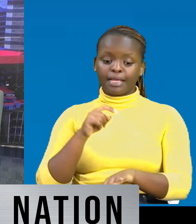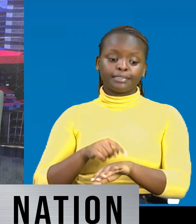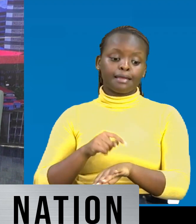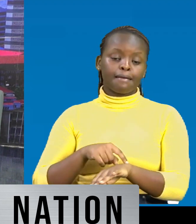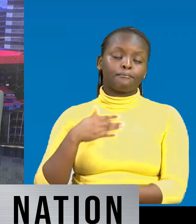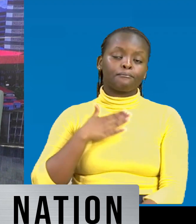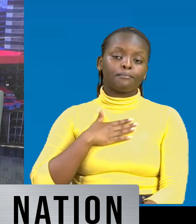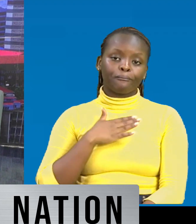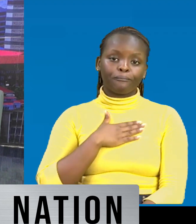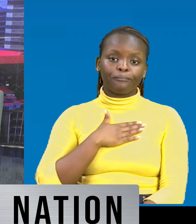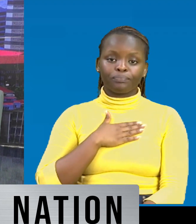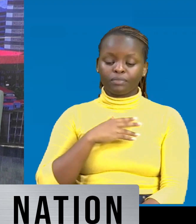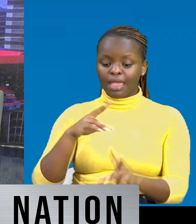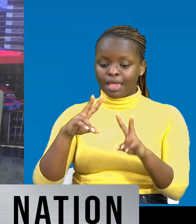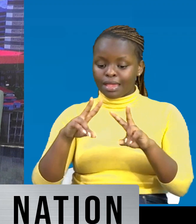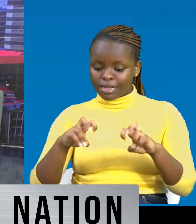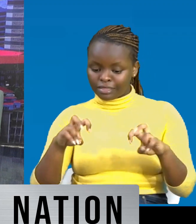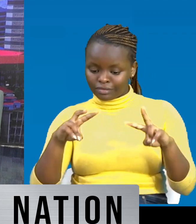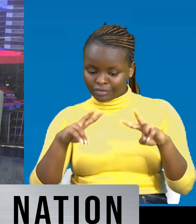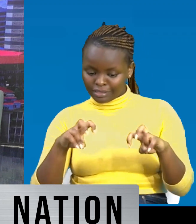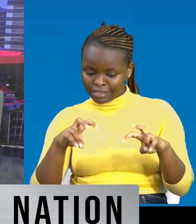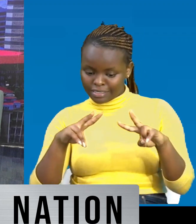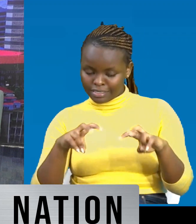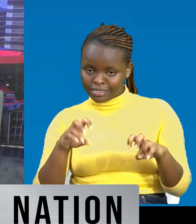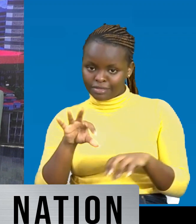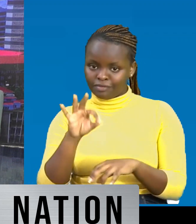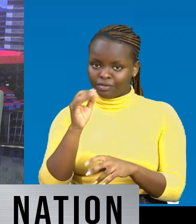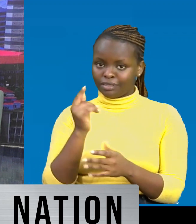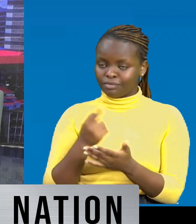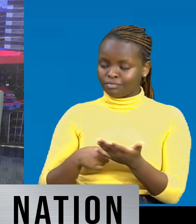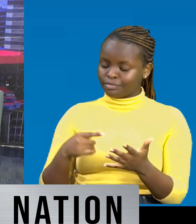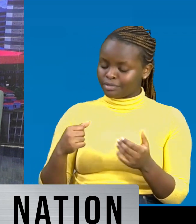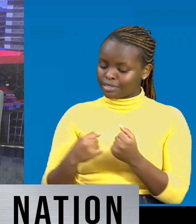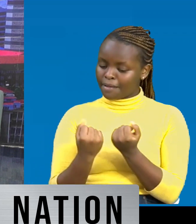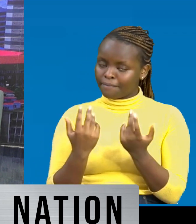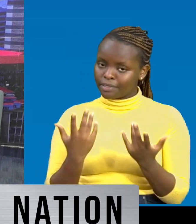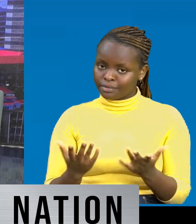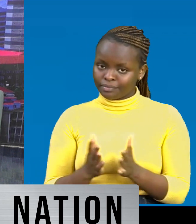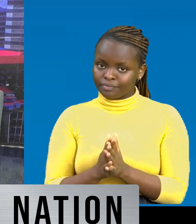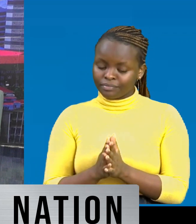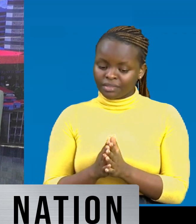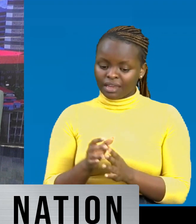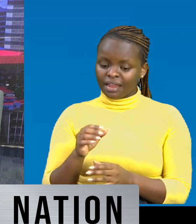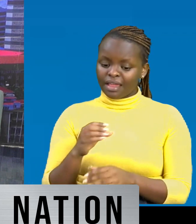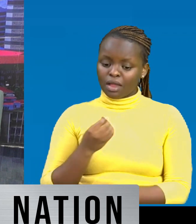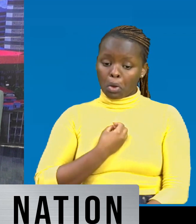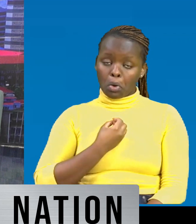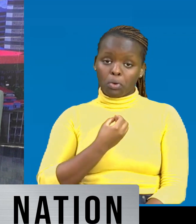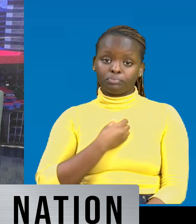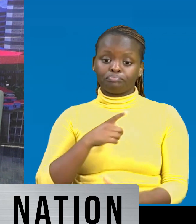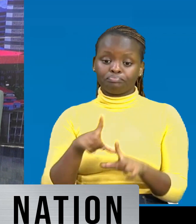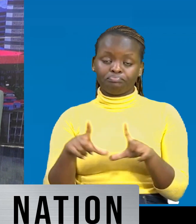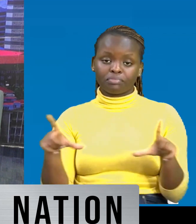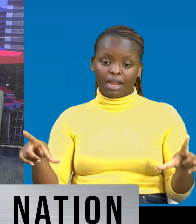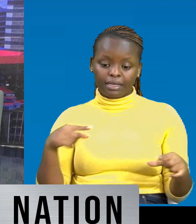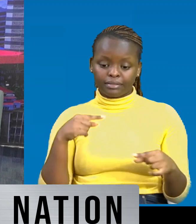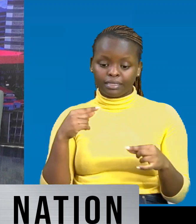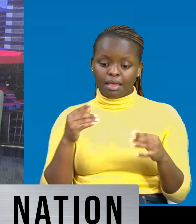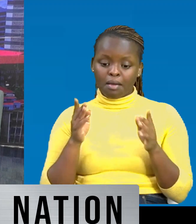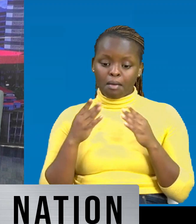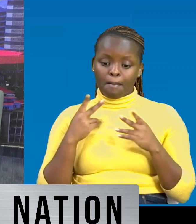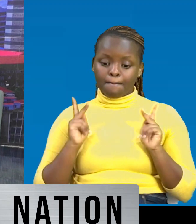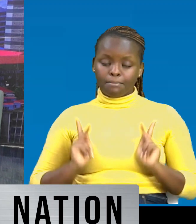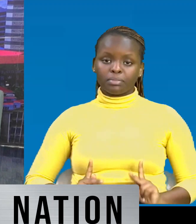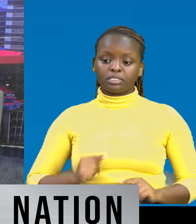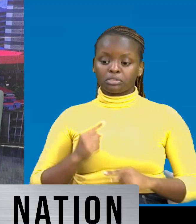do investigations and find out what happened. But even when, Jonah, you own the land, if somebody comes in your house and you